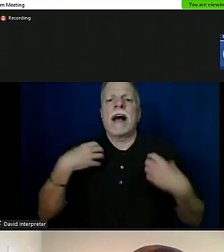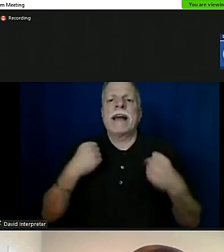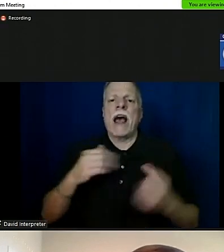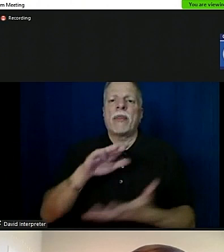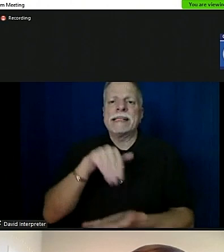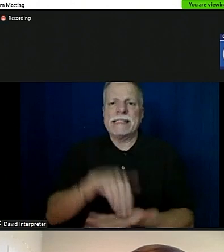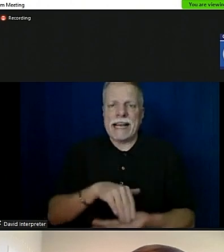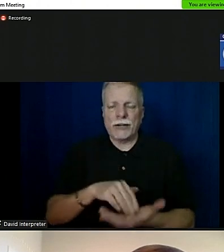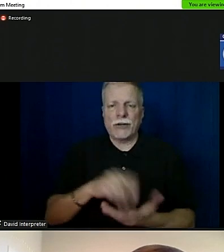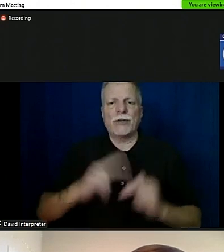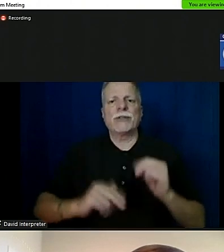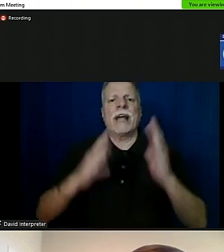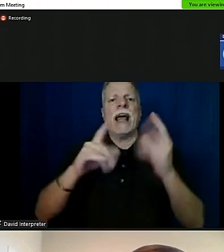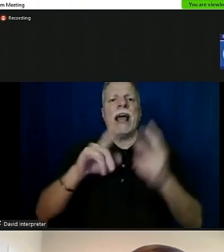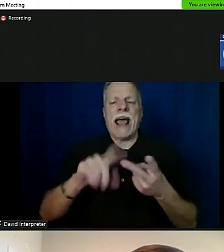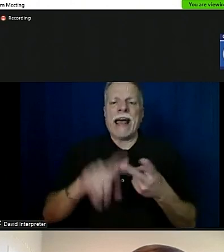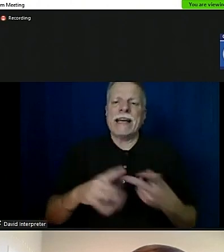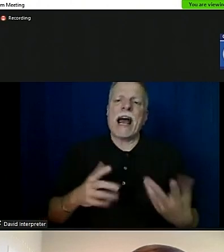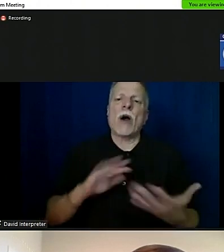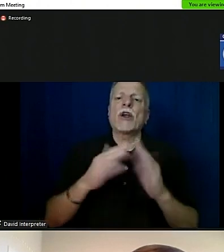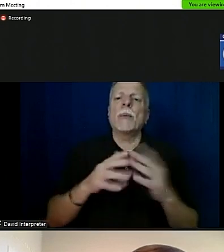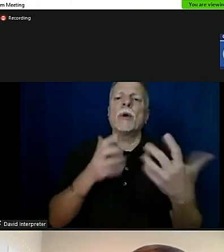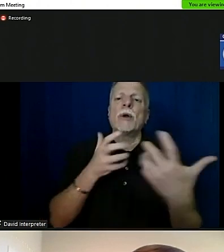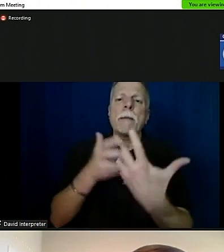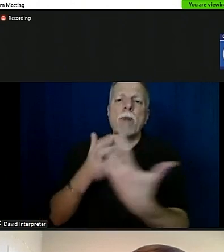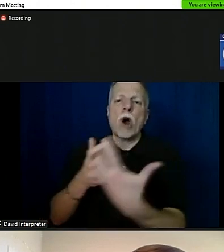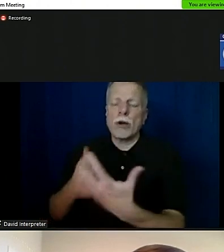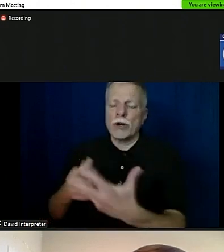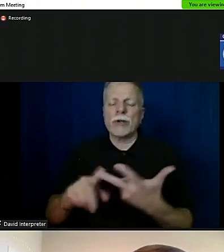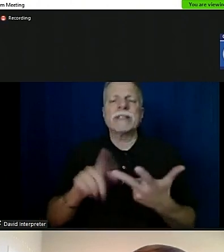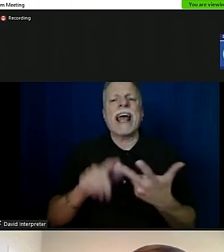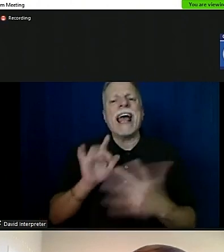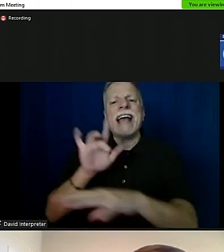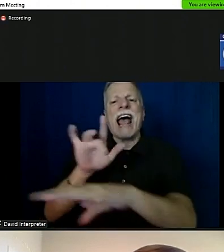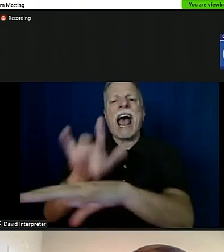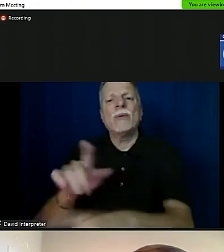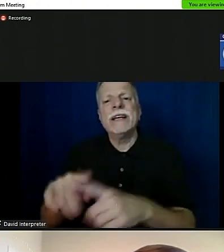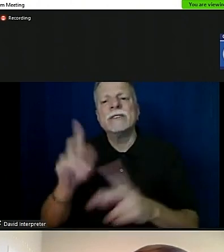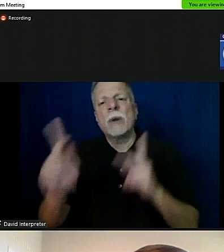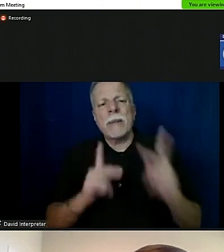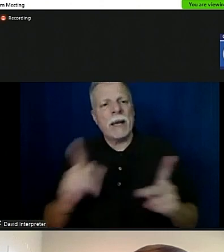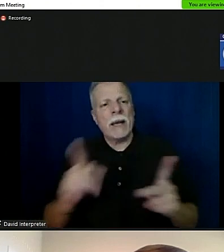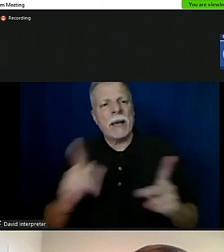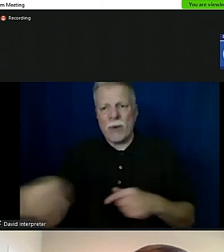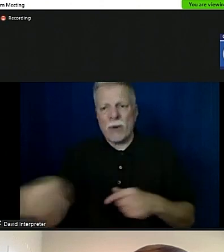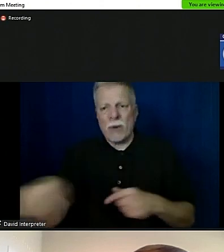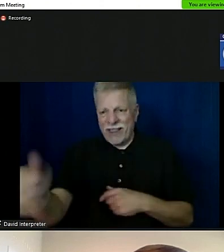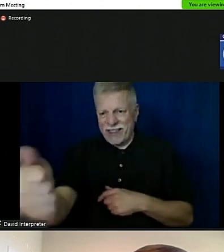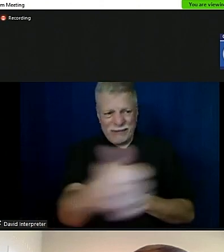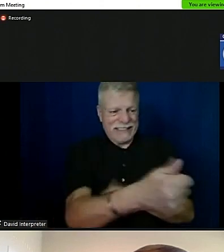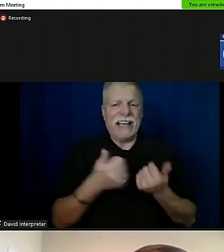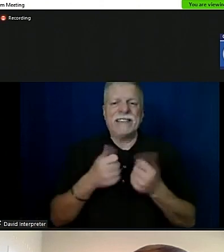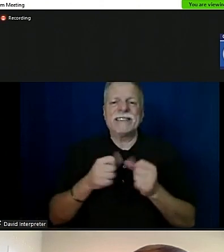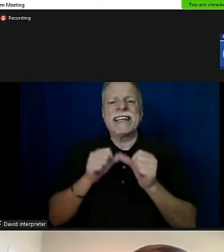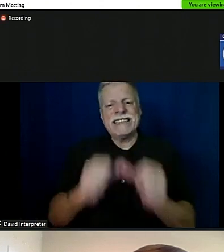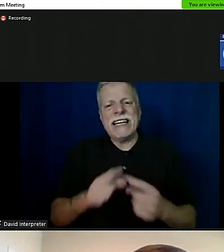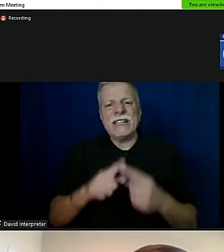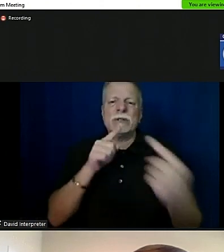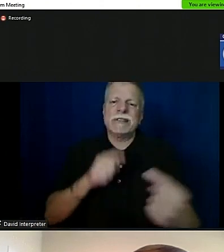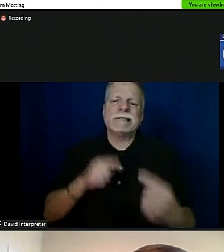our community partners, and really outreaching to people who are continuing to struggle, and working through getting them enrolled in some of